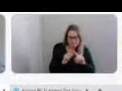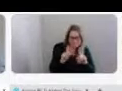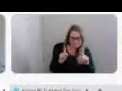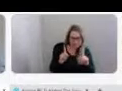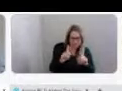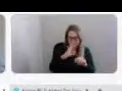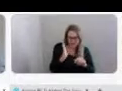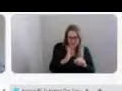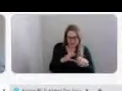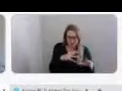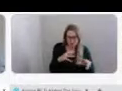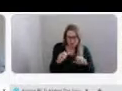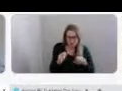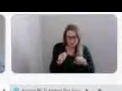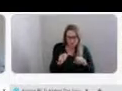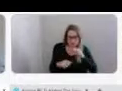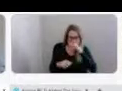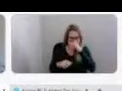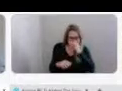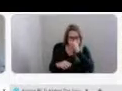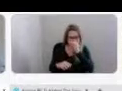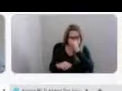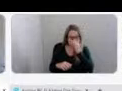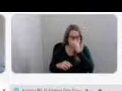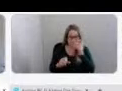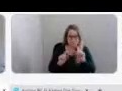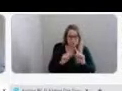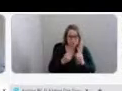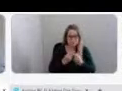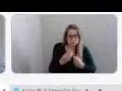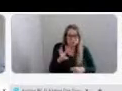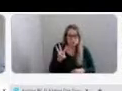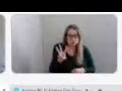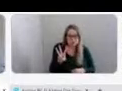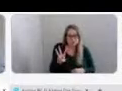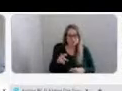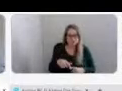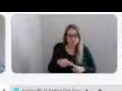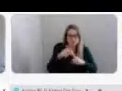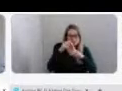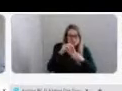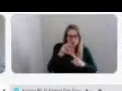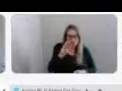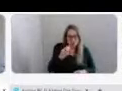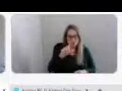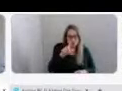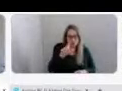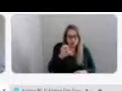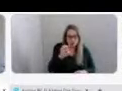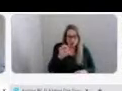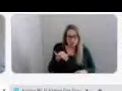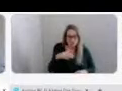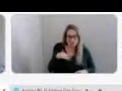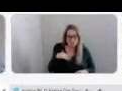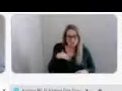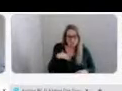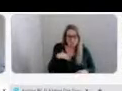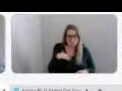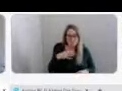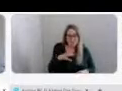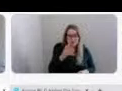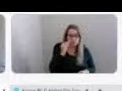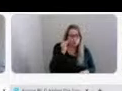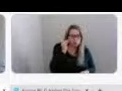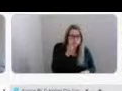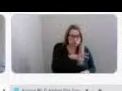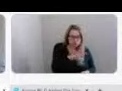never leave basically district 6 except for the mile that i've that my neighborhood has been placed